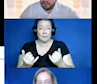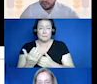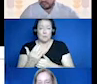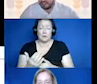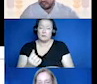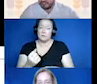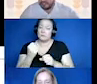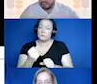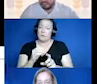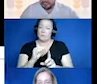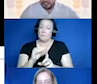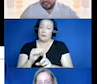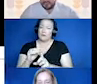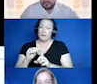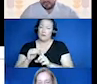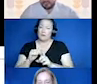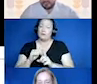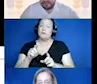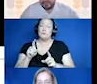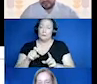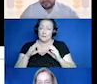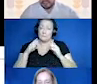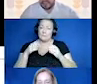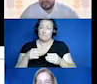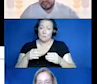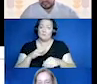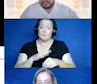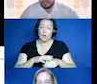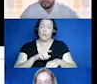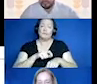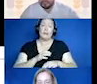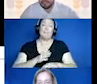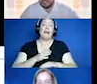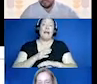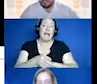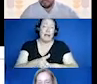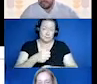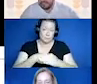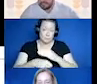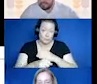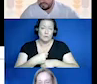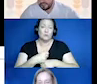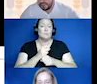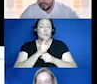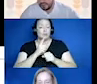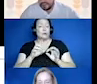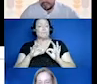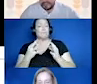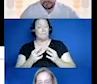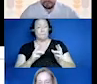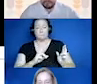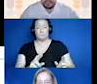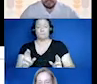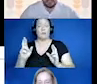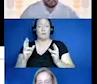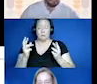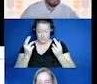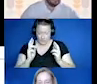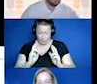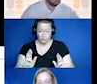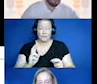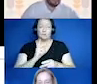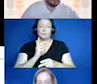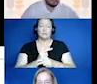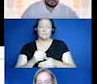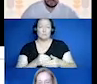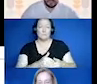strong reminder that we also need to be focusing on the time after birth to make sure that families are prepared and equipped to keep their infants